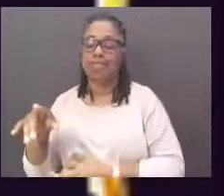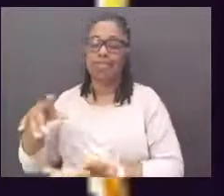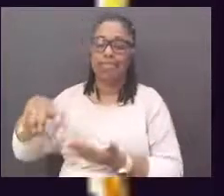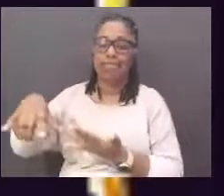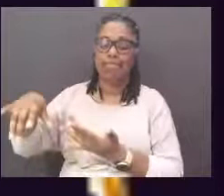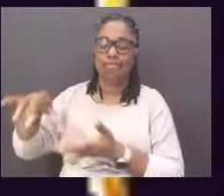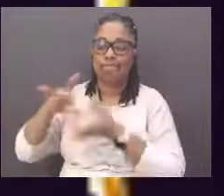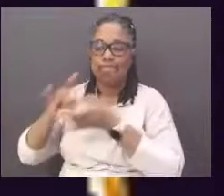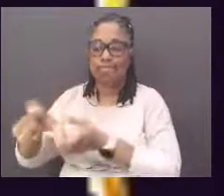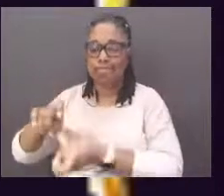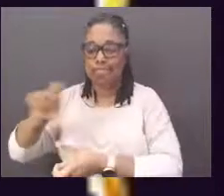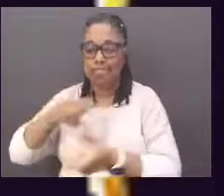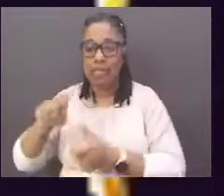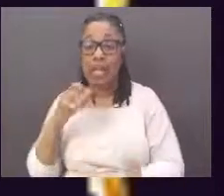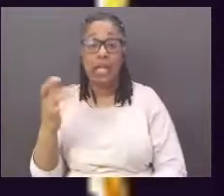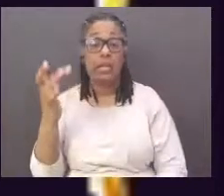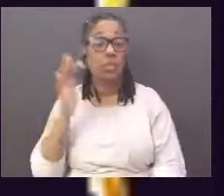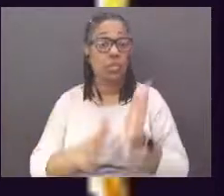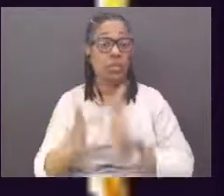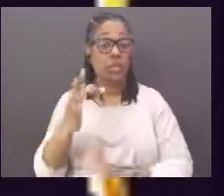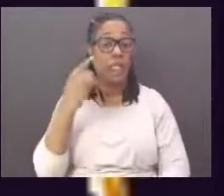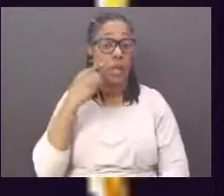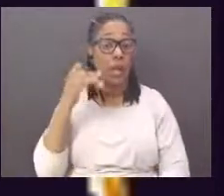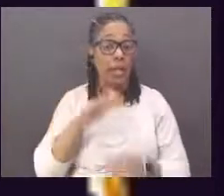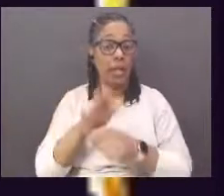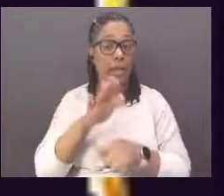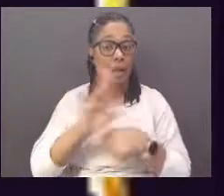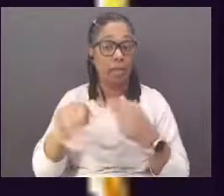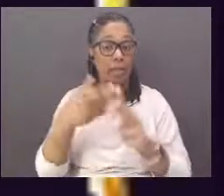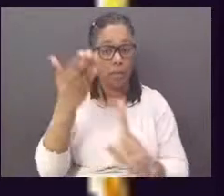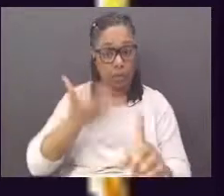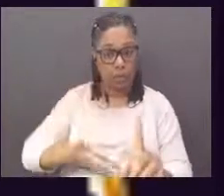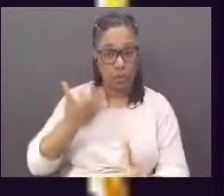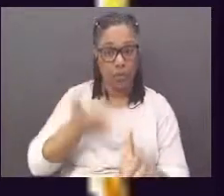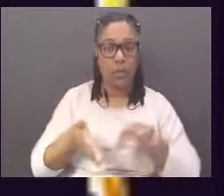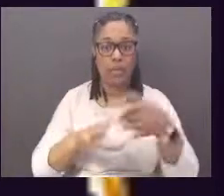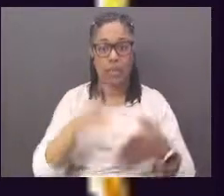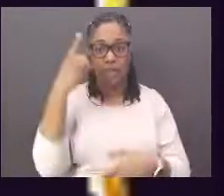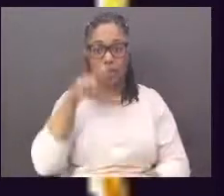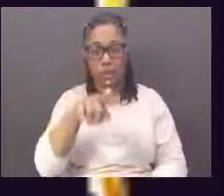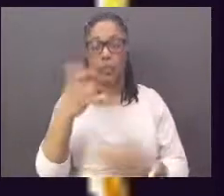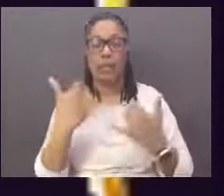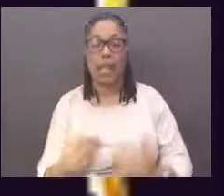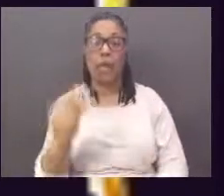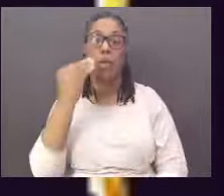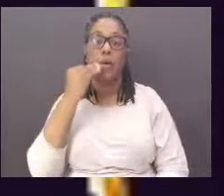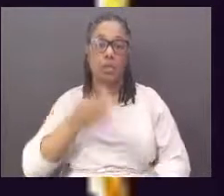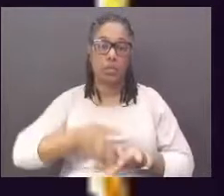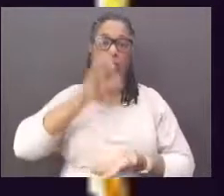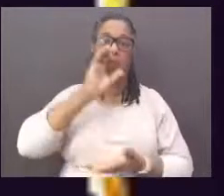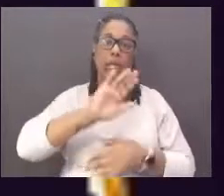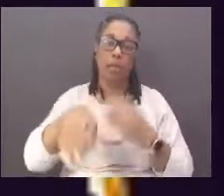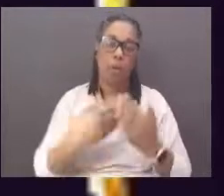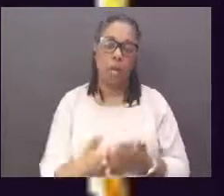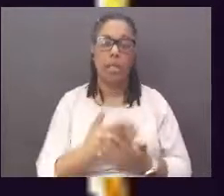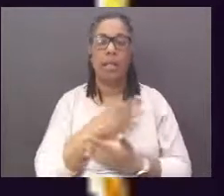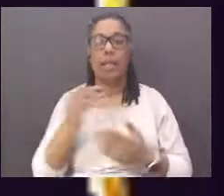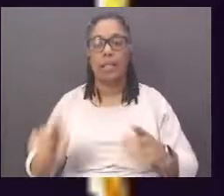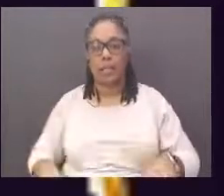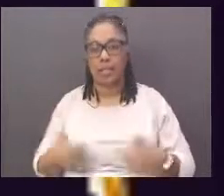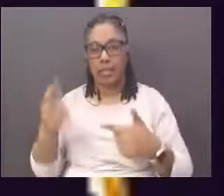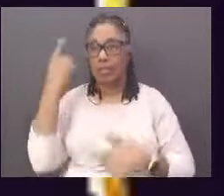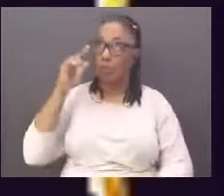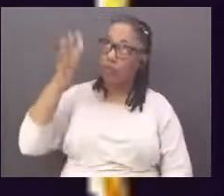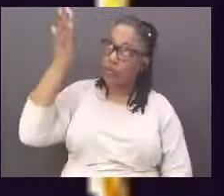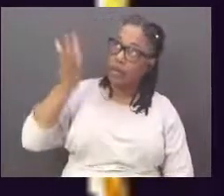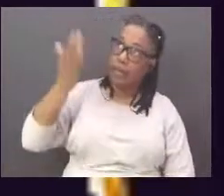thought enough of you to die for you. Take now, eat and drink all of it, and live for him. In the